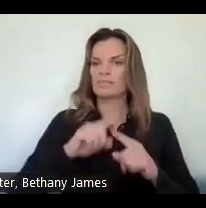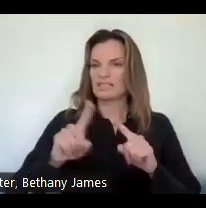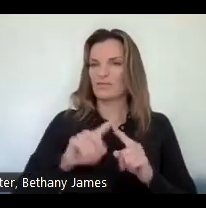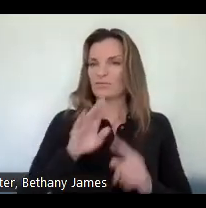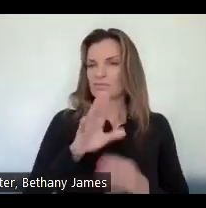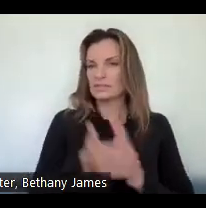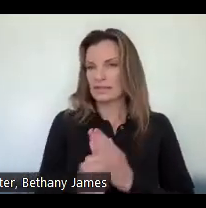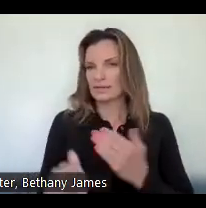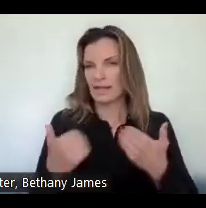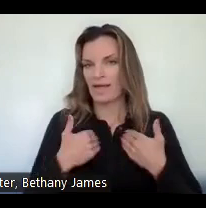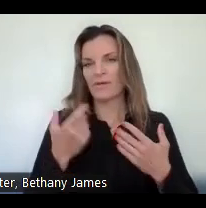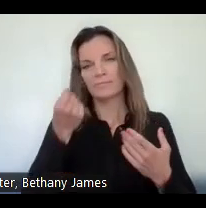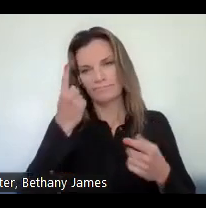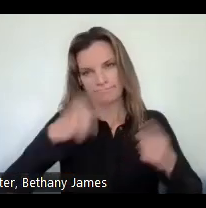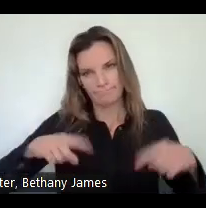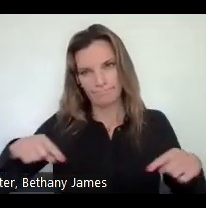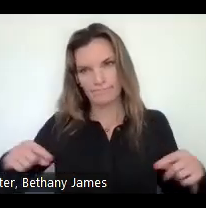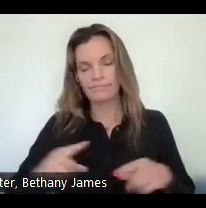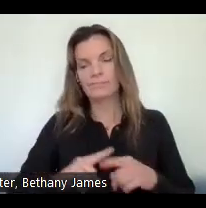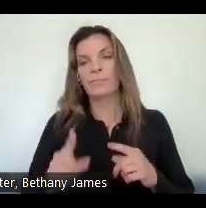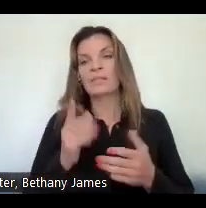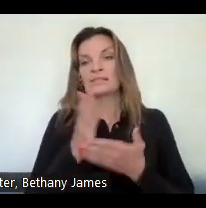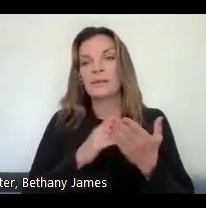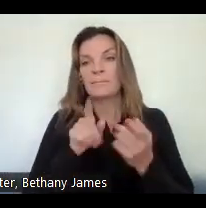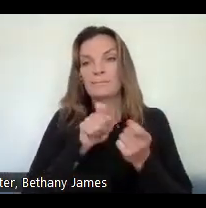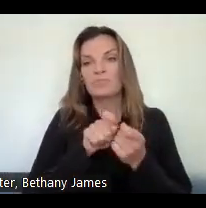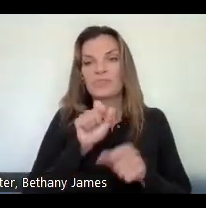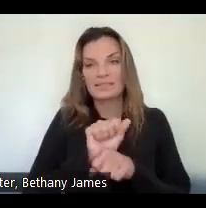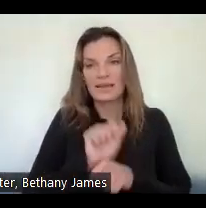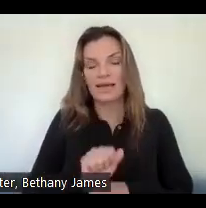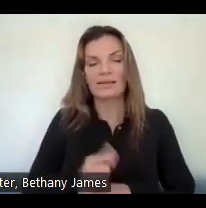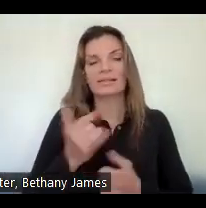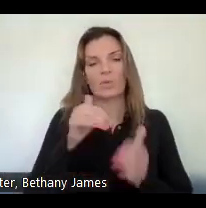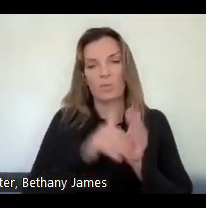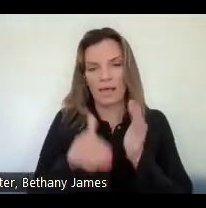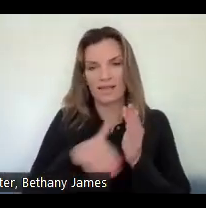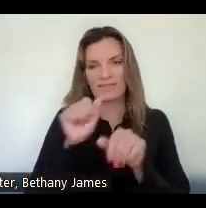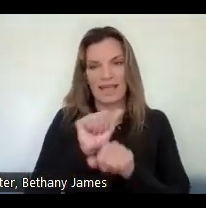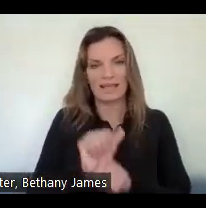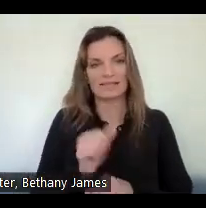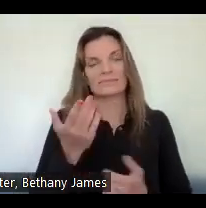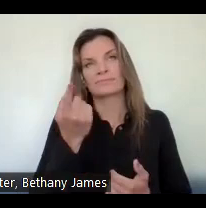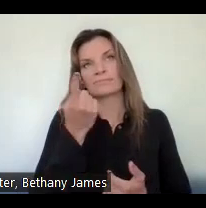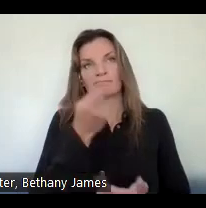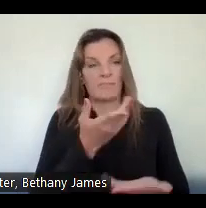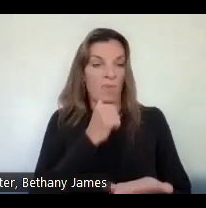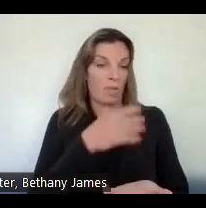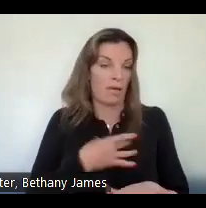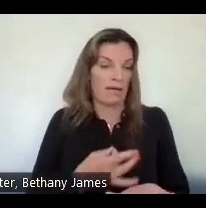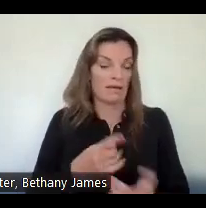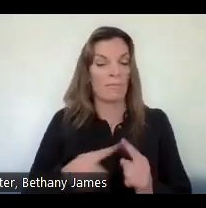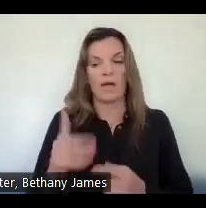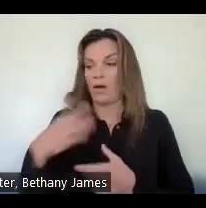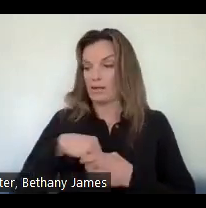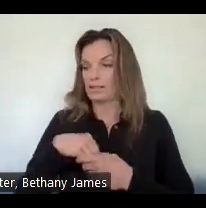Depending on the individual, but certain tasks like repetitive tasks that somebody may not enjoy, somebody on the spectrum that might be a great fit